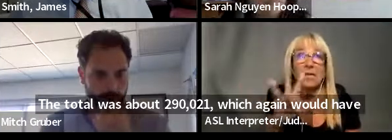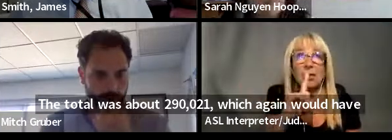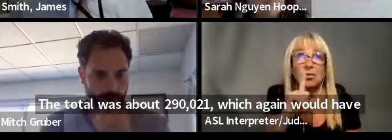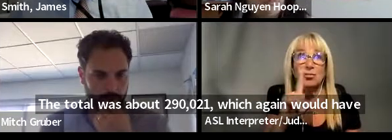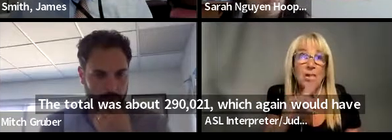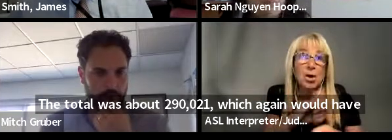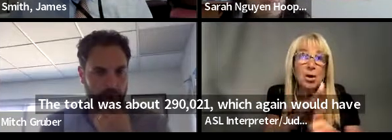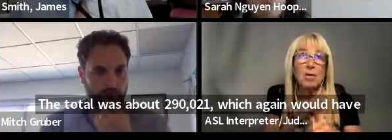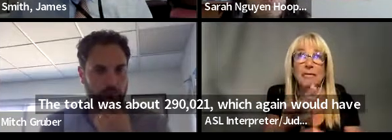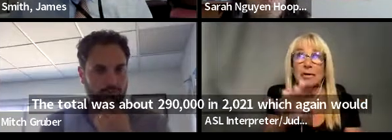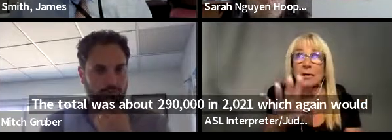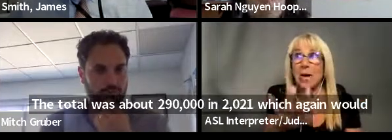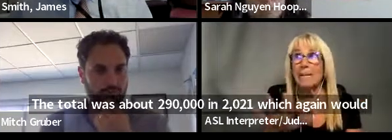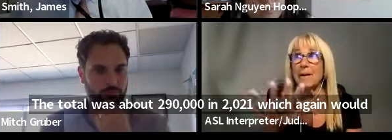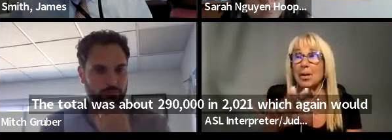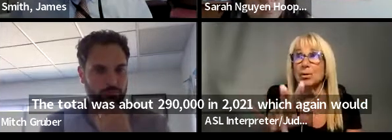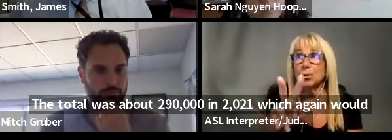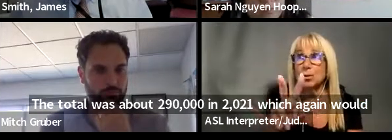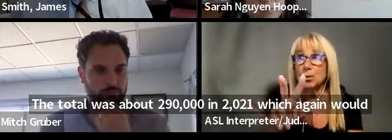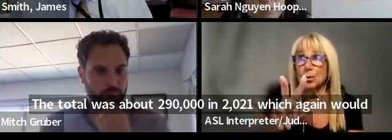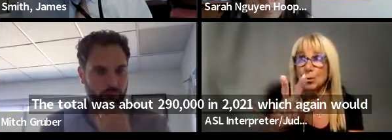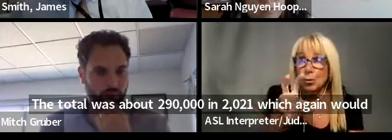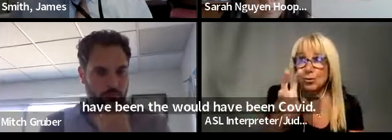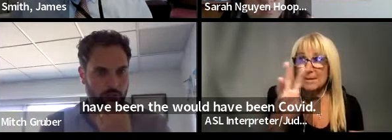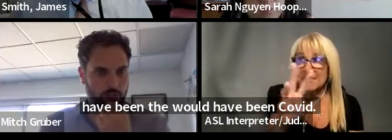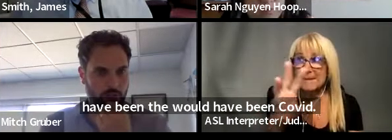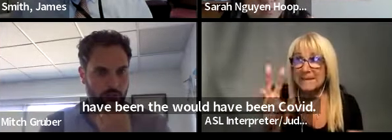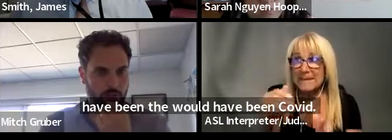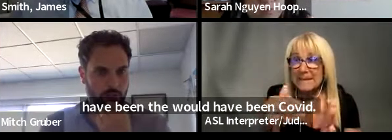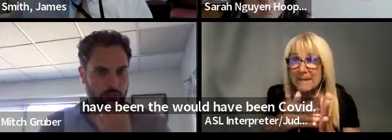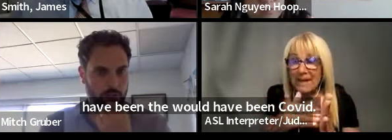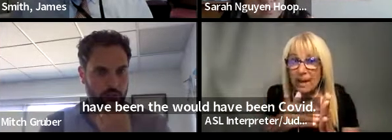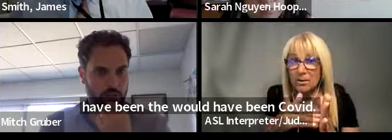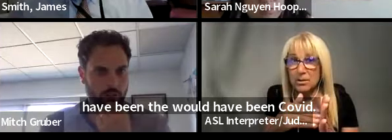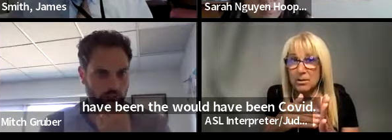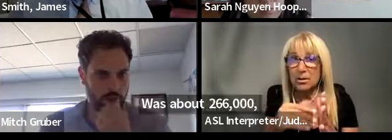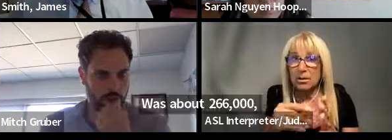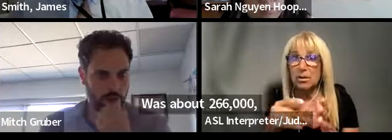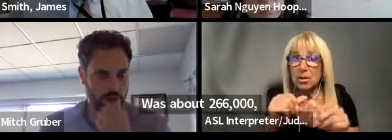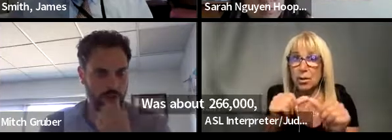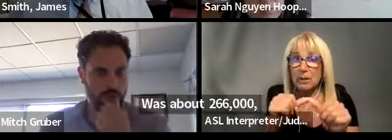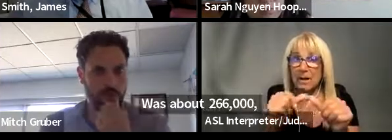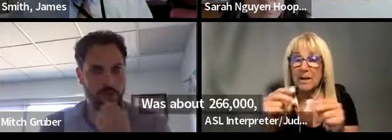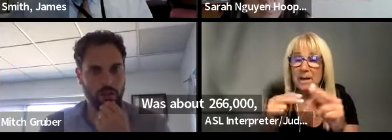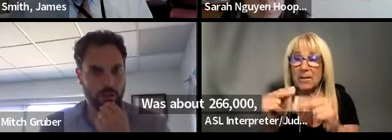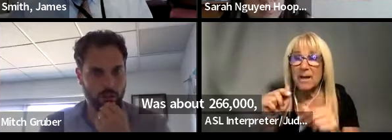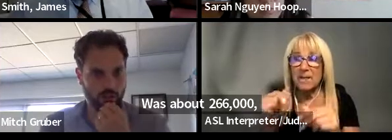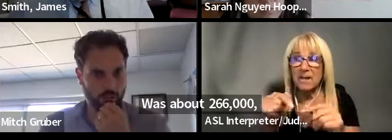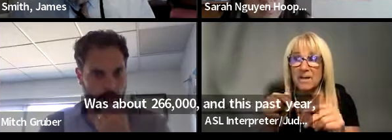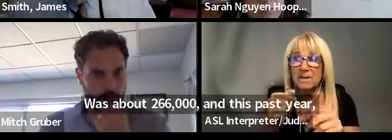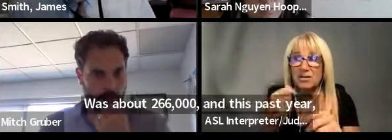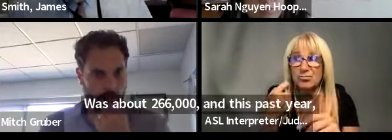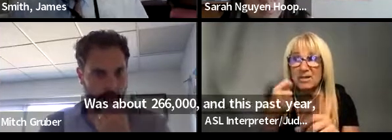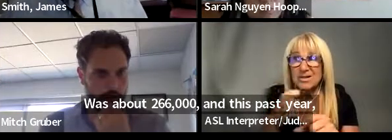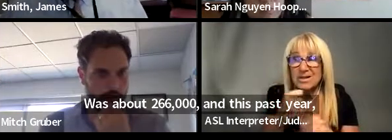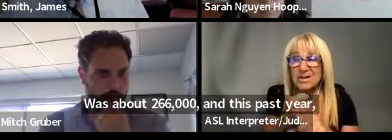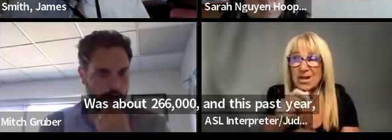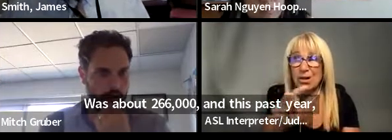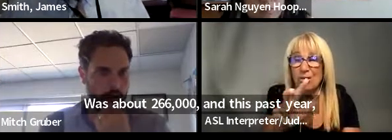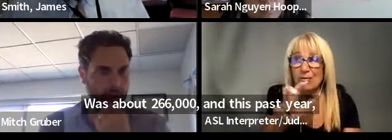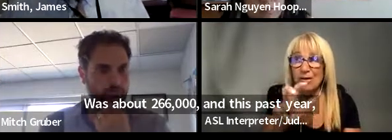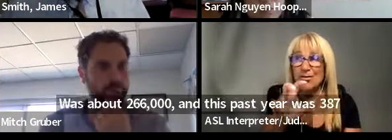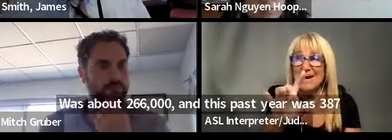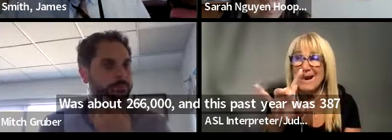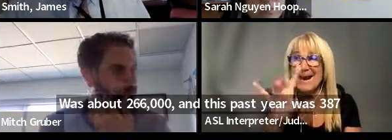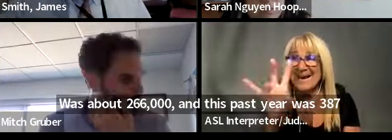was about 266,000, and this past year was 387,000 and